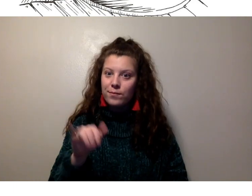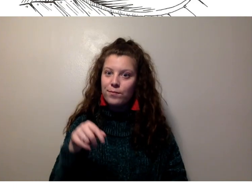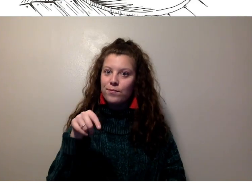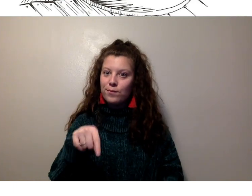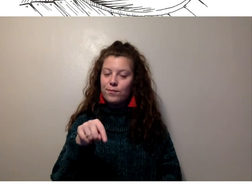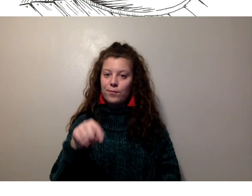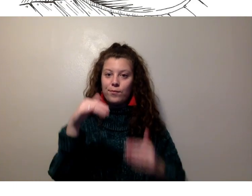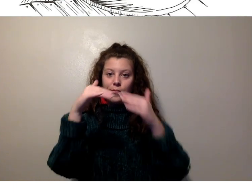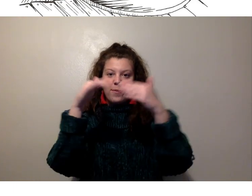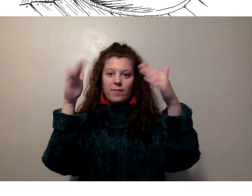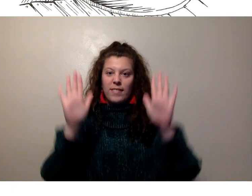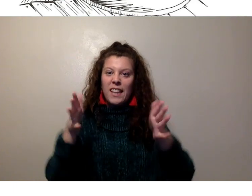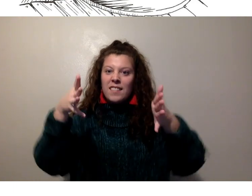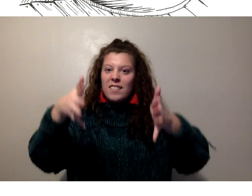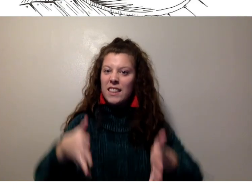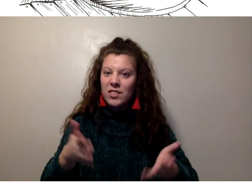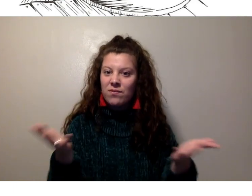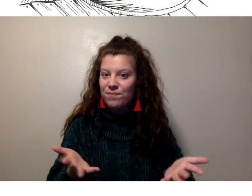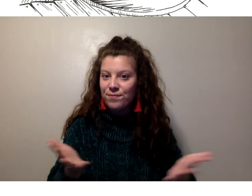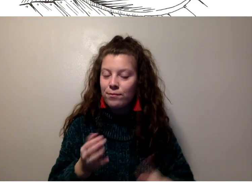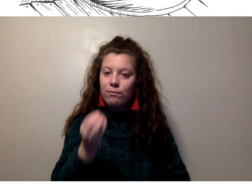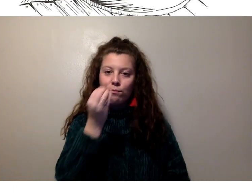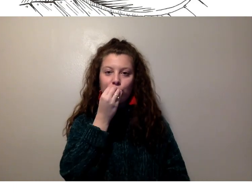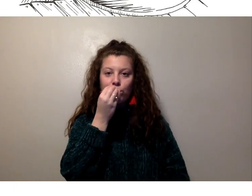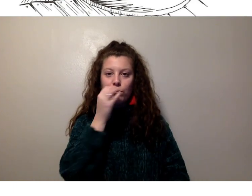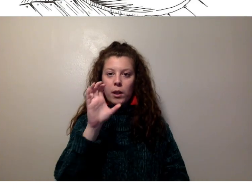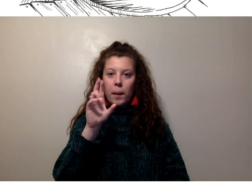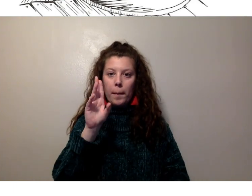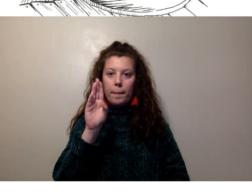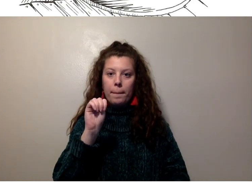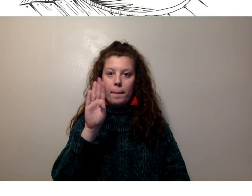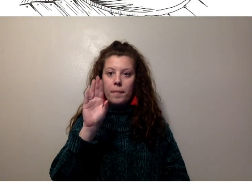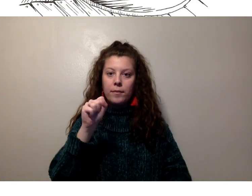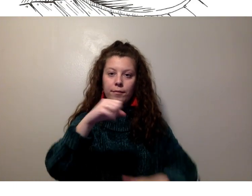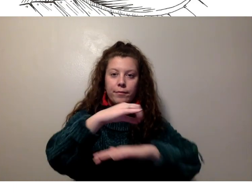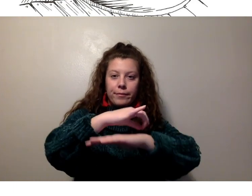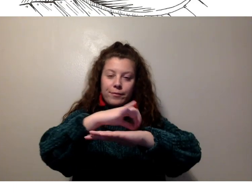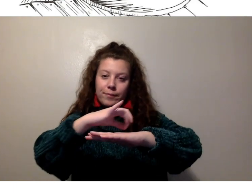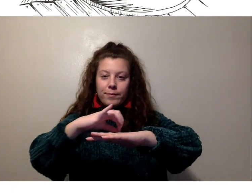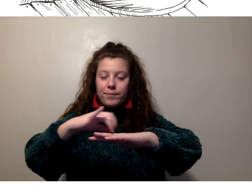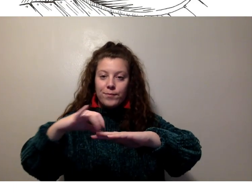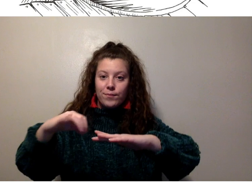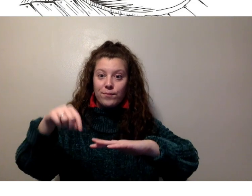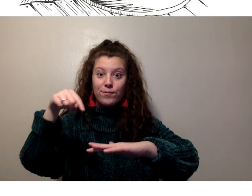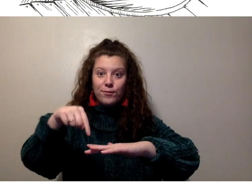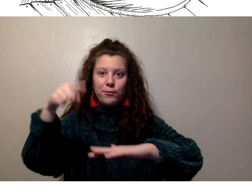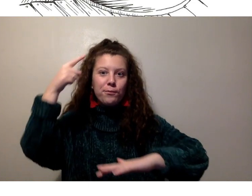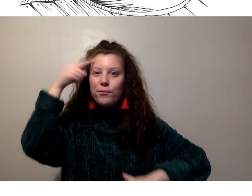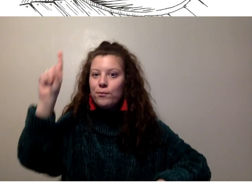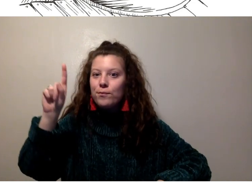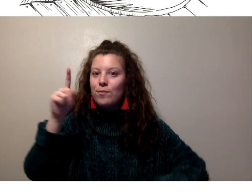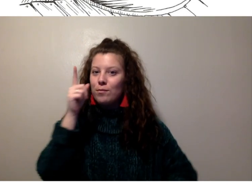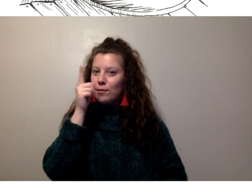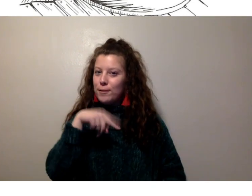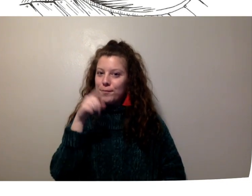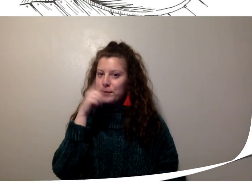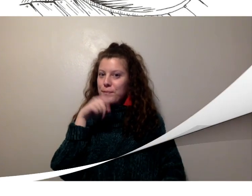And the one speck of food that he left in the house was a crumb that was even too small for a mouse.